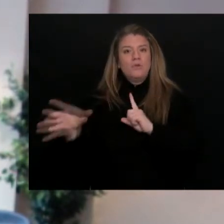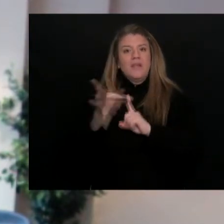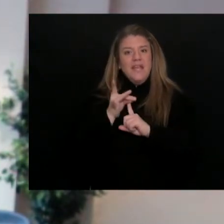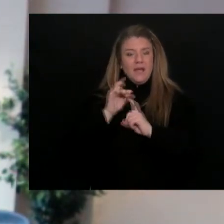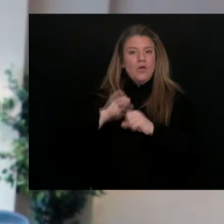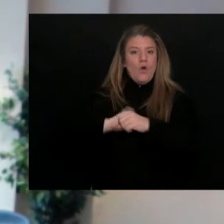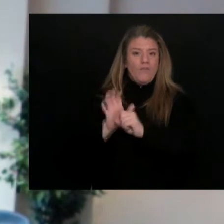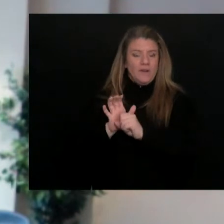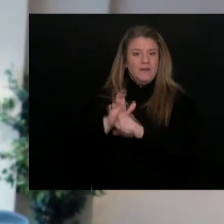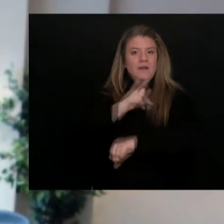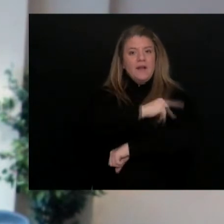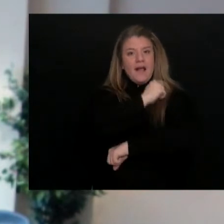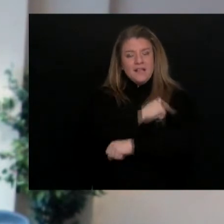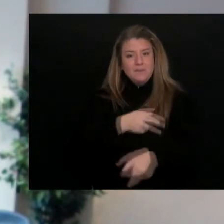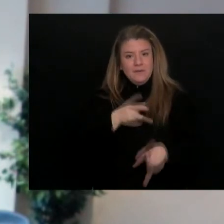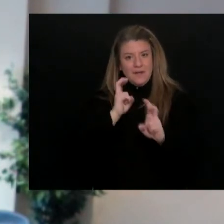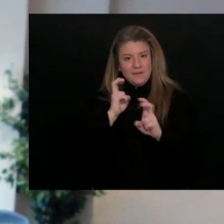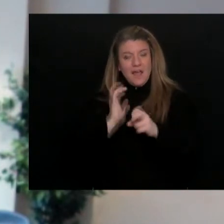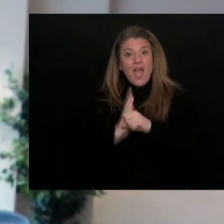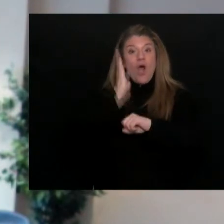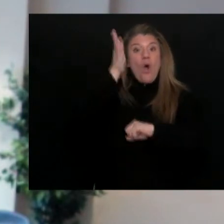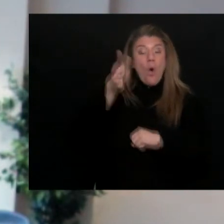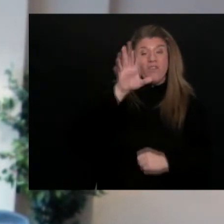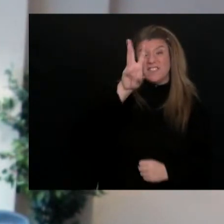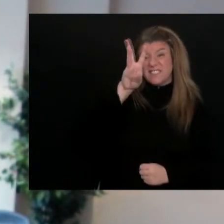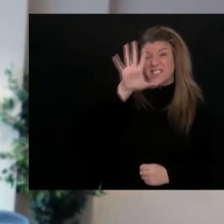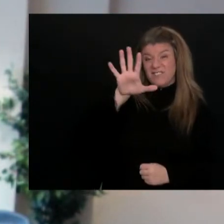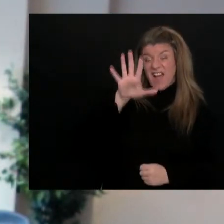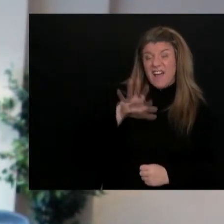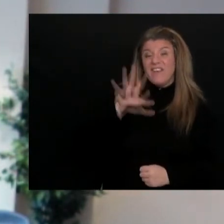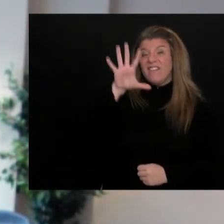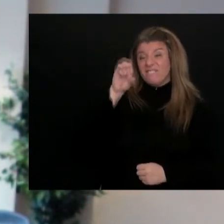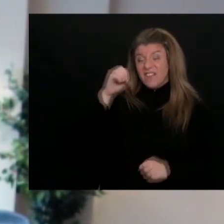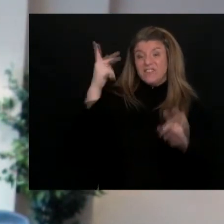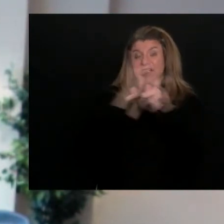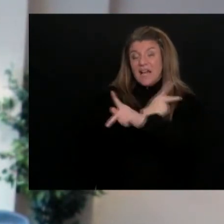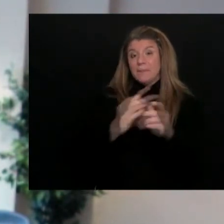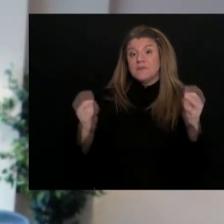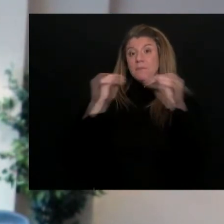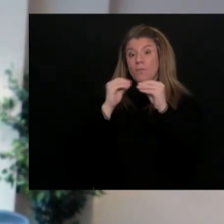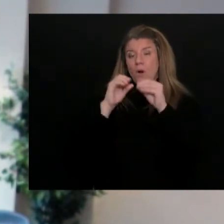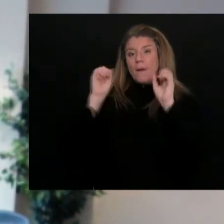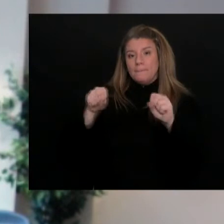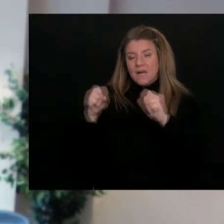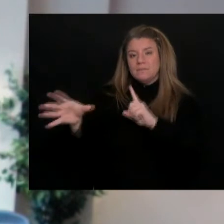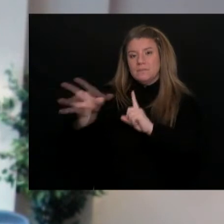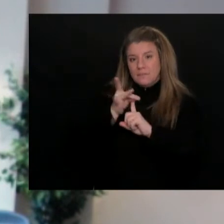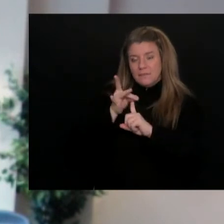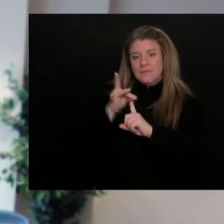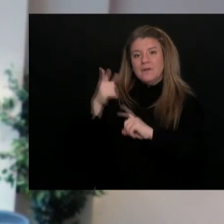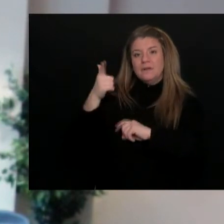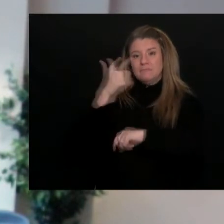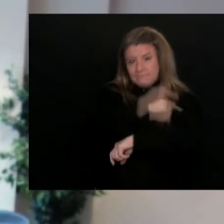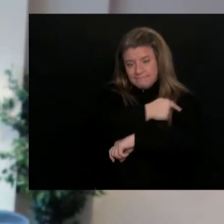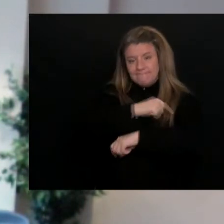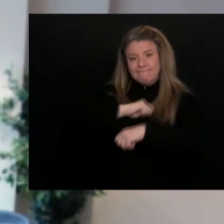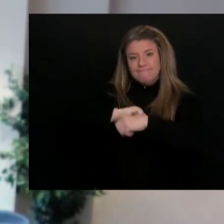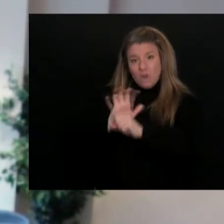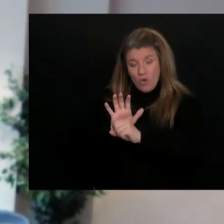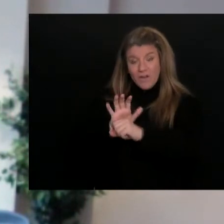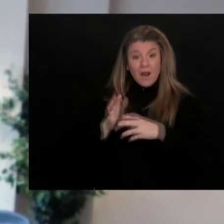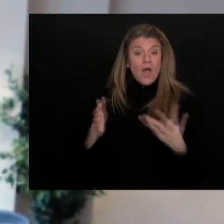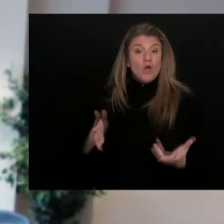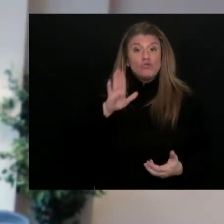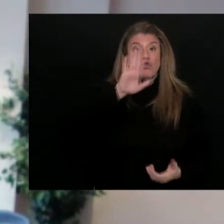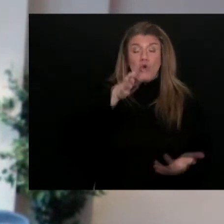hospitalized, and over 65, 15 times more likely to get COVID-19 and be hospitalized. So the chances are much